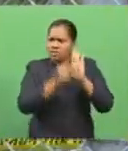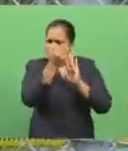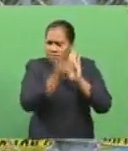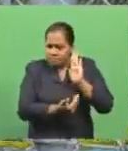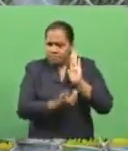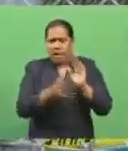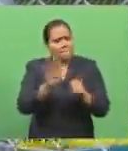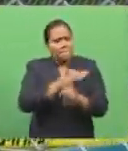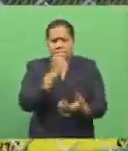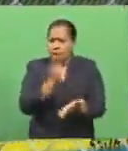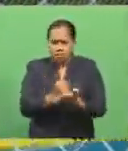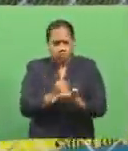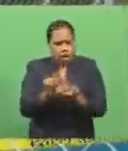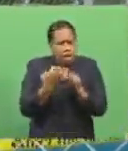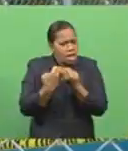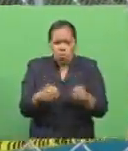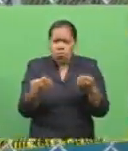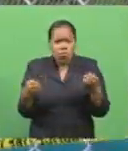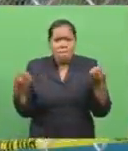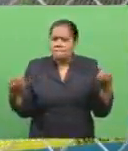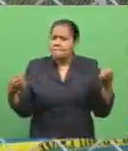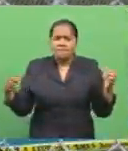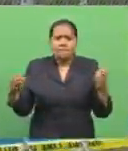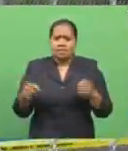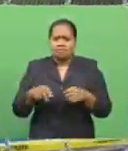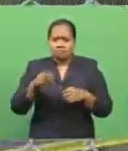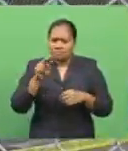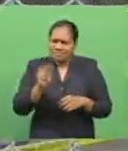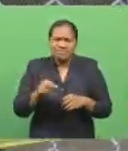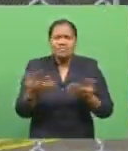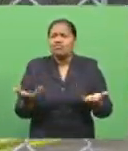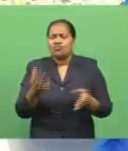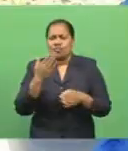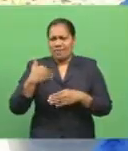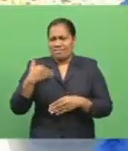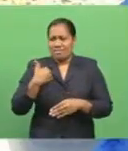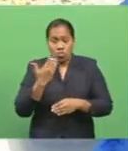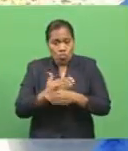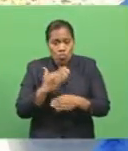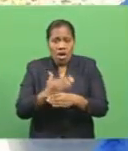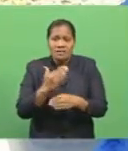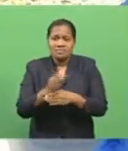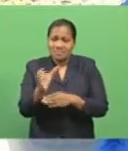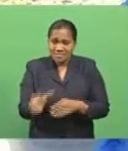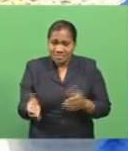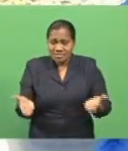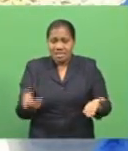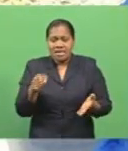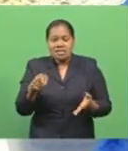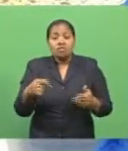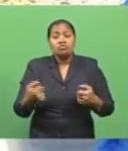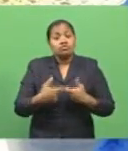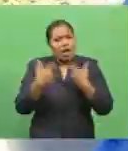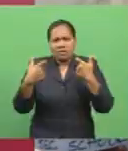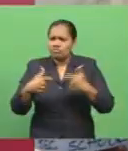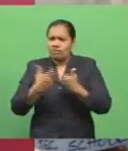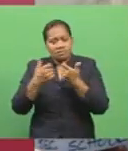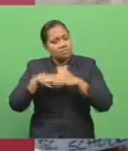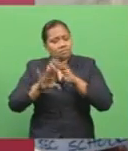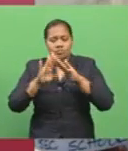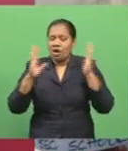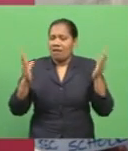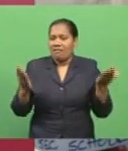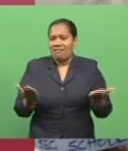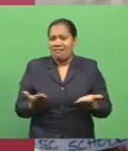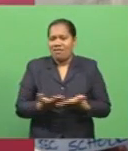the equipment that's necessary for health workers are in place. You know, these are, of course, the challenges around the world, whether you're talking about